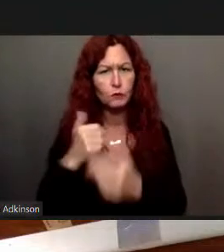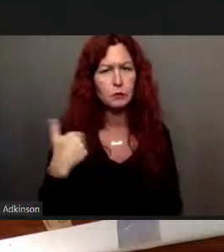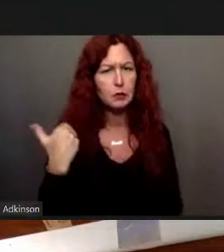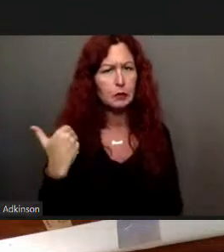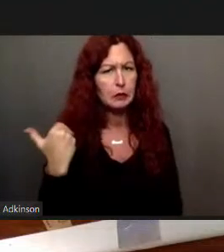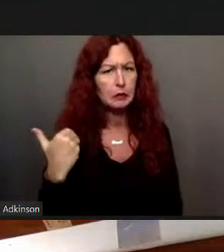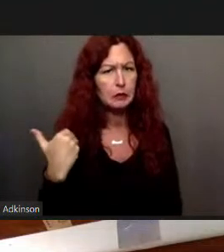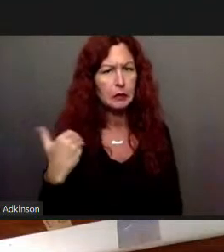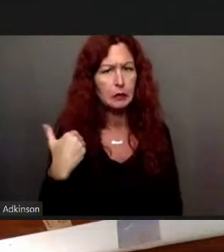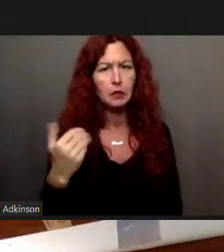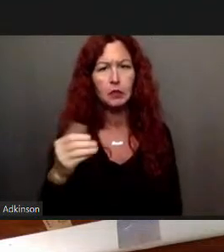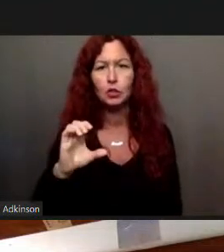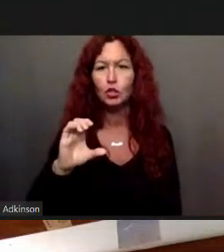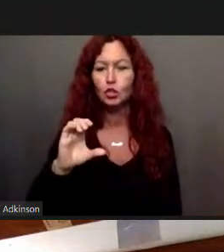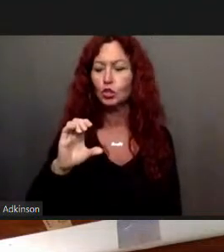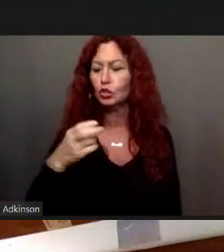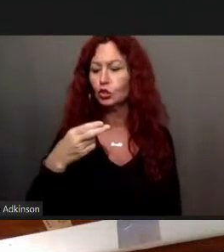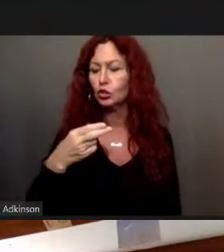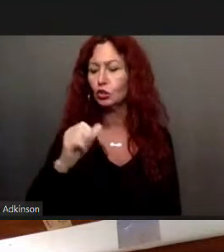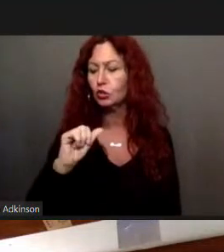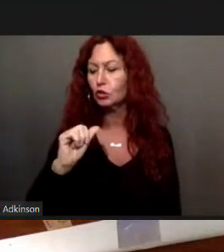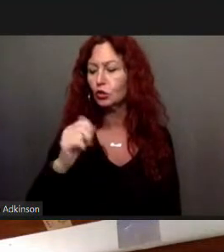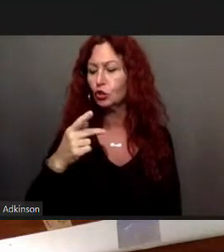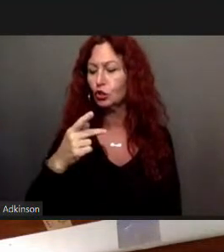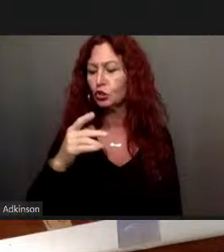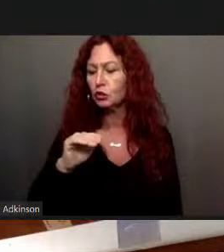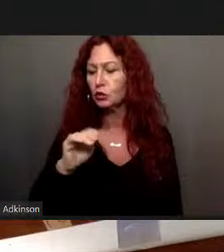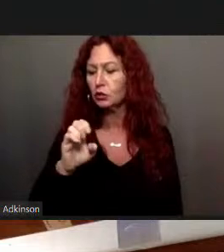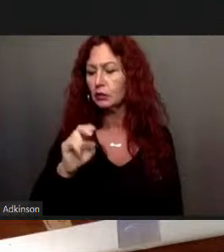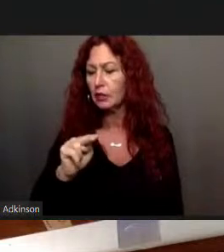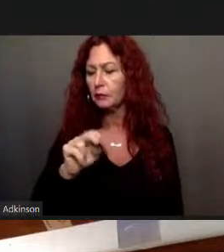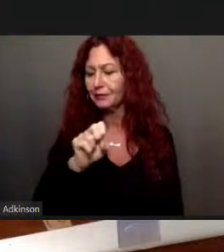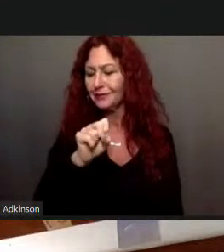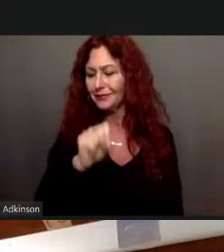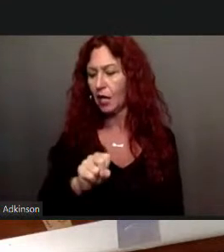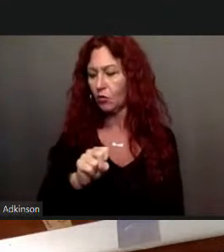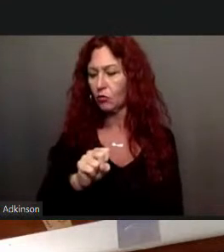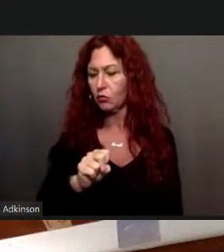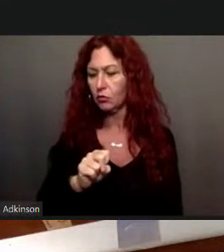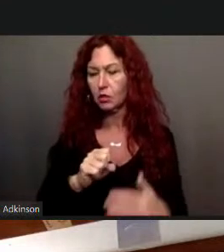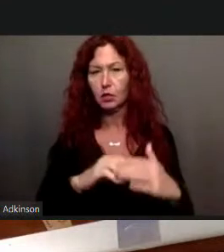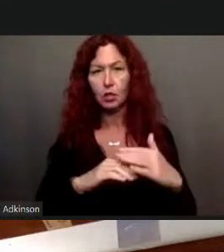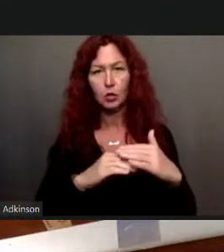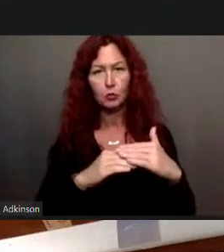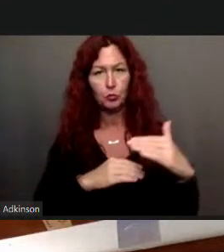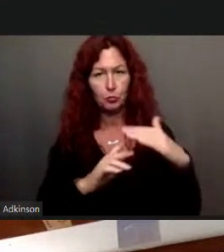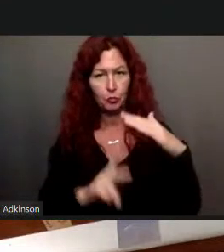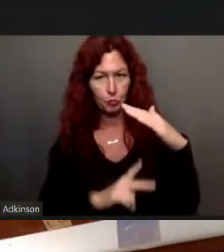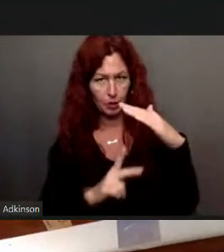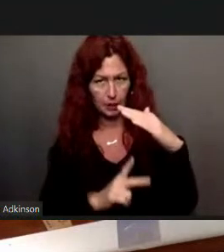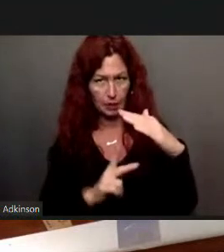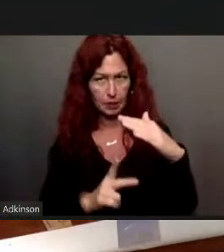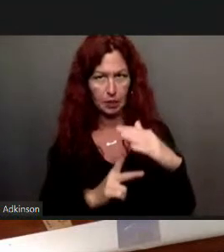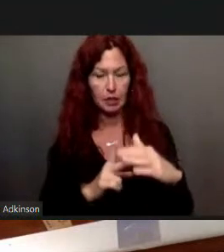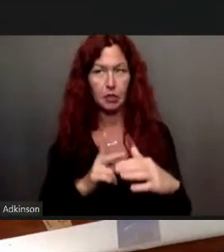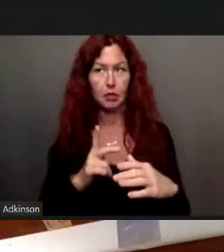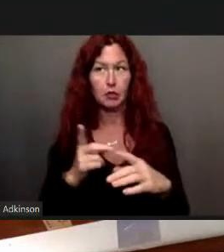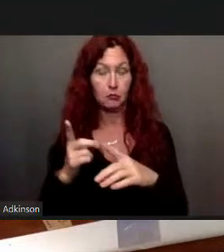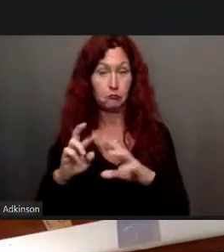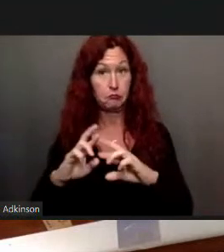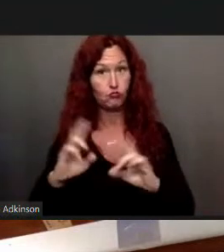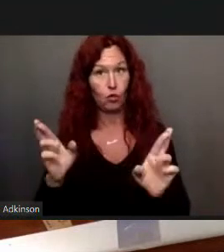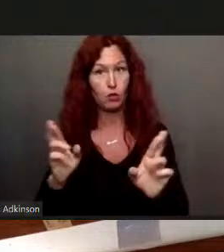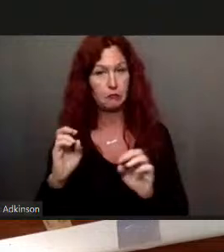late last week, I believe, last week. And then there was a COVID-19 case that an employee had